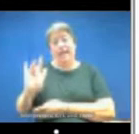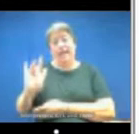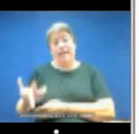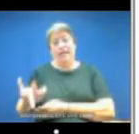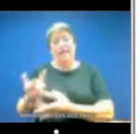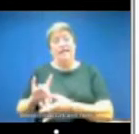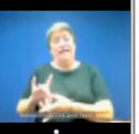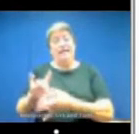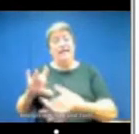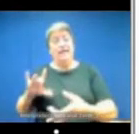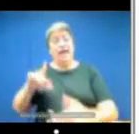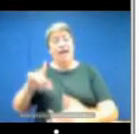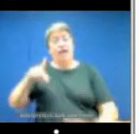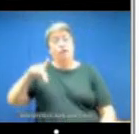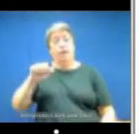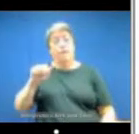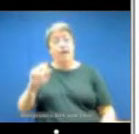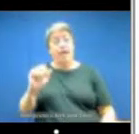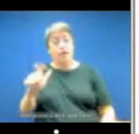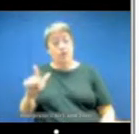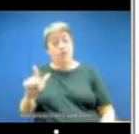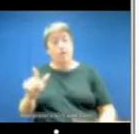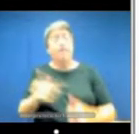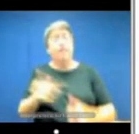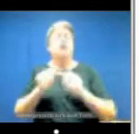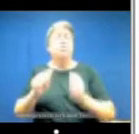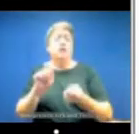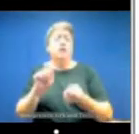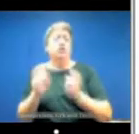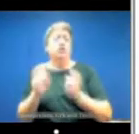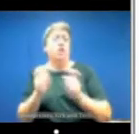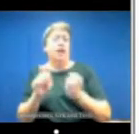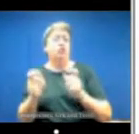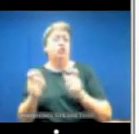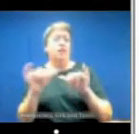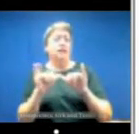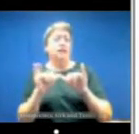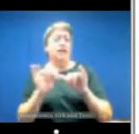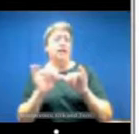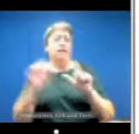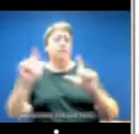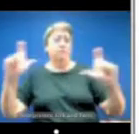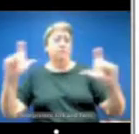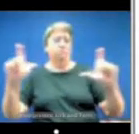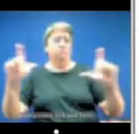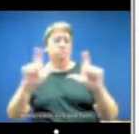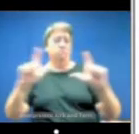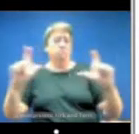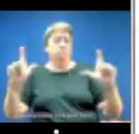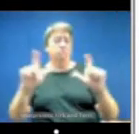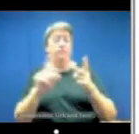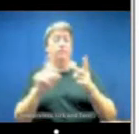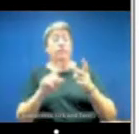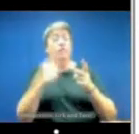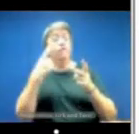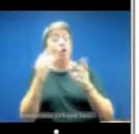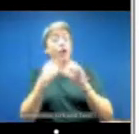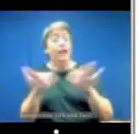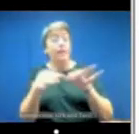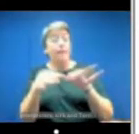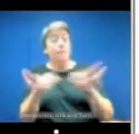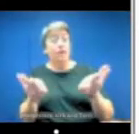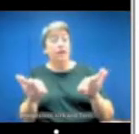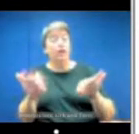Detach Panel. Then you can resize the video box. To open the captioning, click on the captioning icon